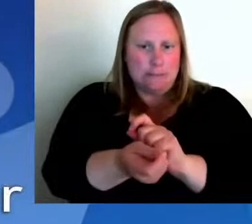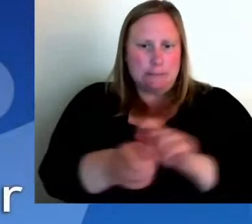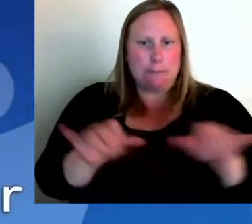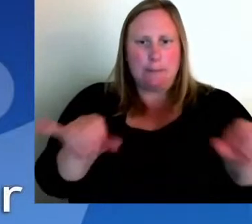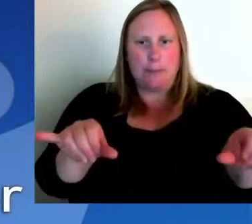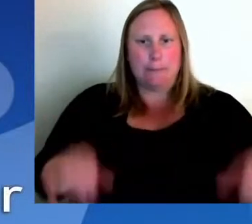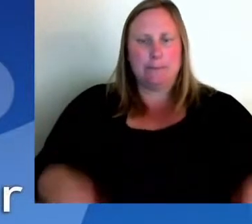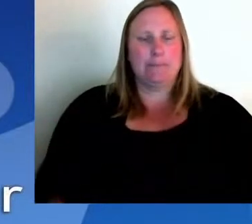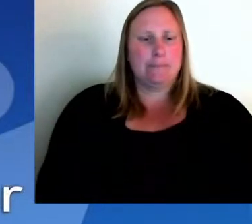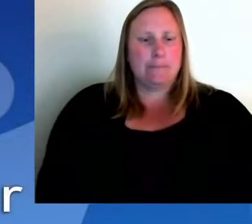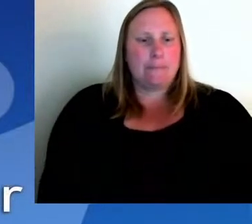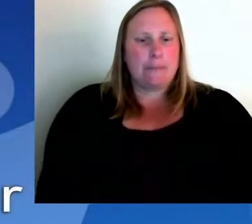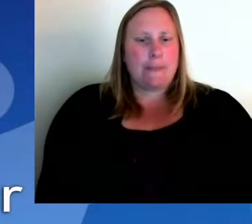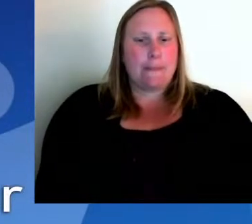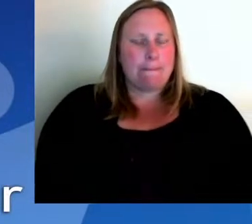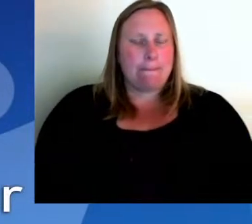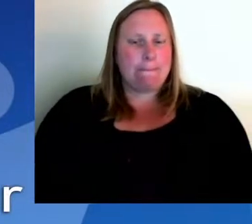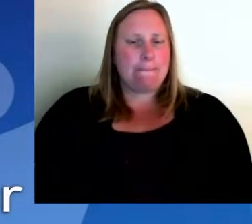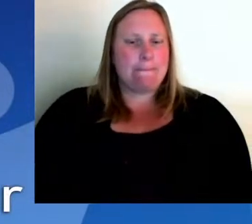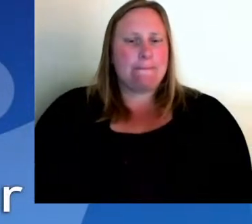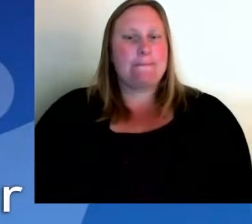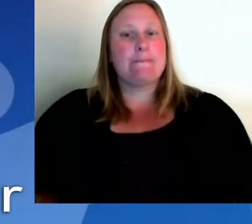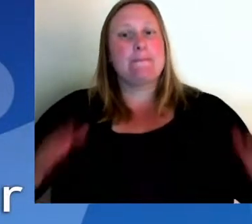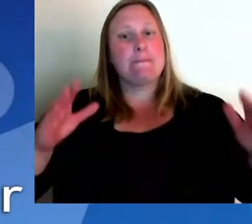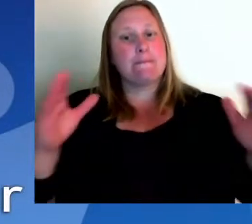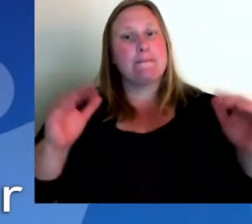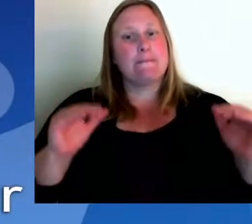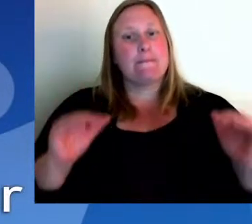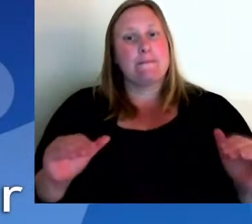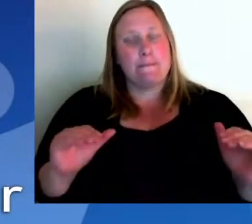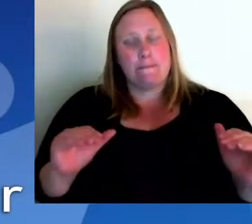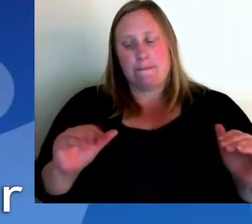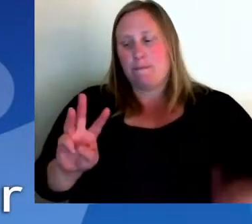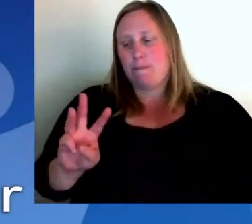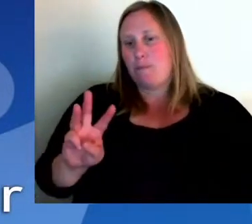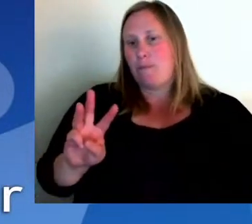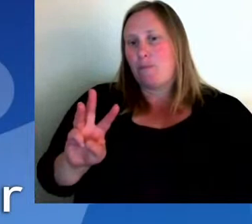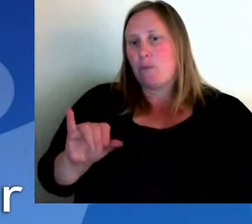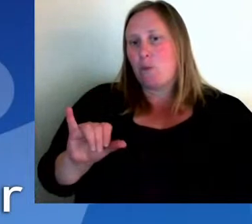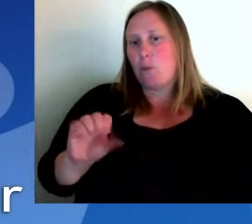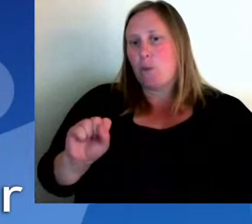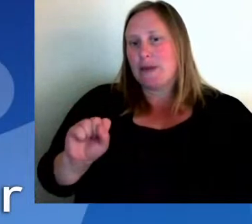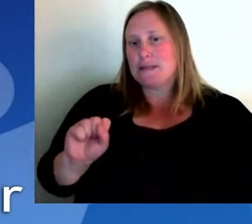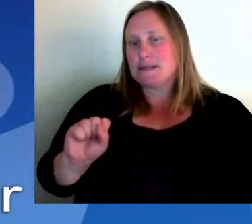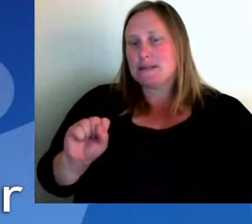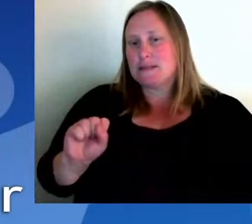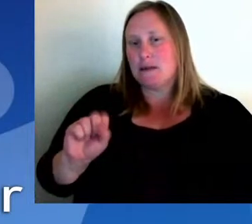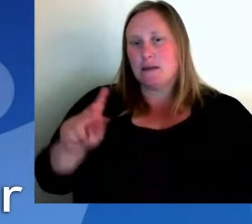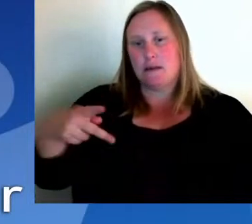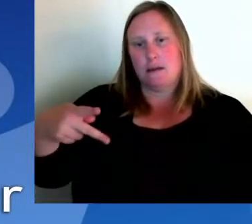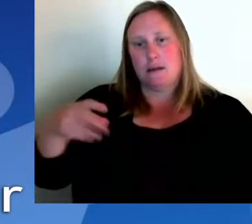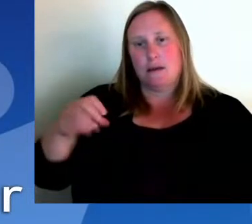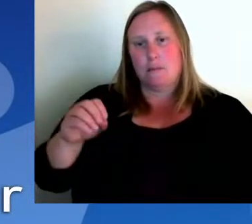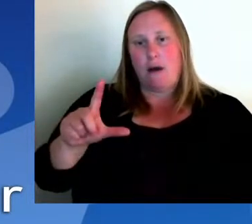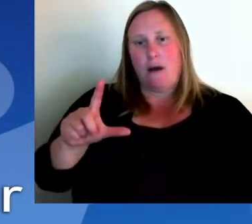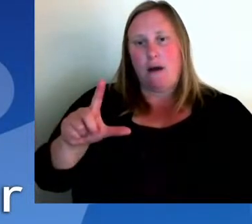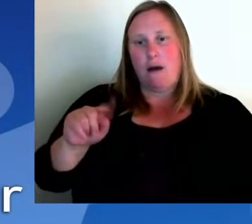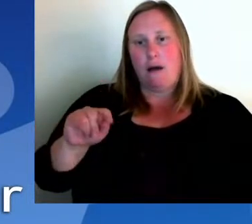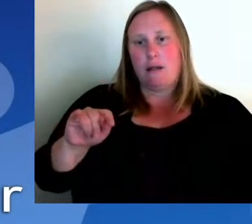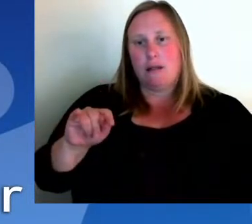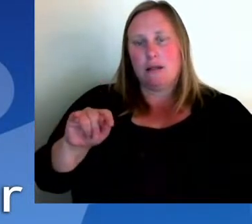Wonderful, thank you. Let's give the next question now to Stephanie Hoff at WisPolitics. Stephanie Hoff.